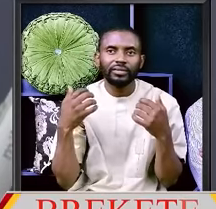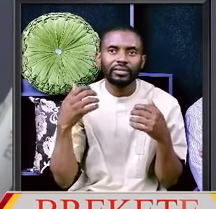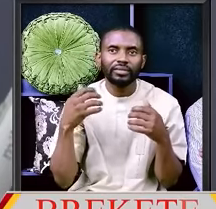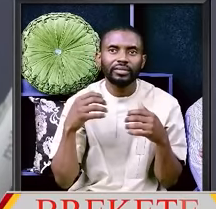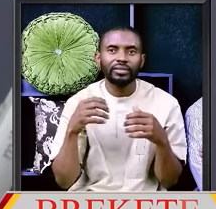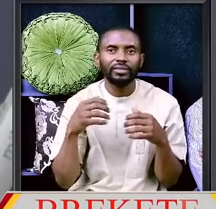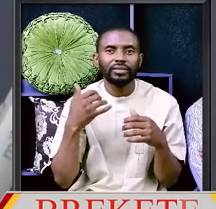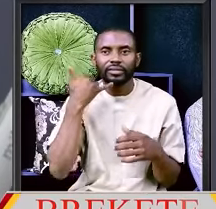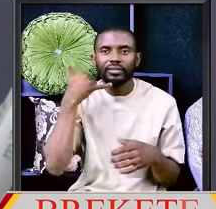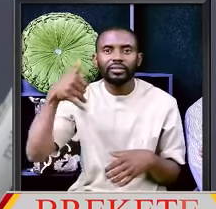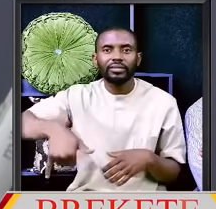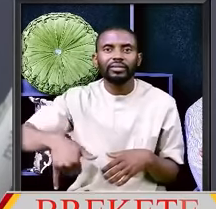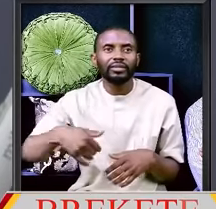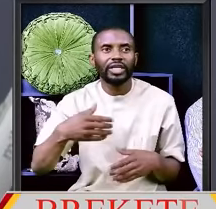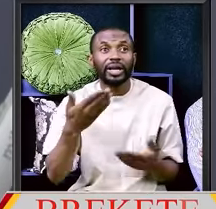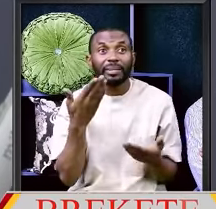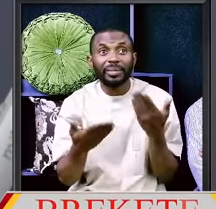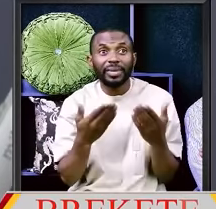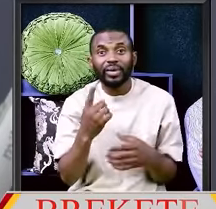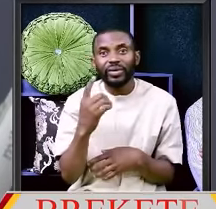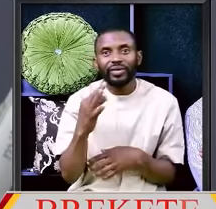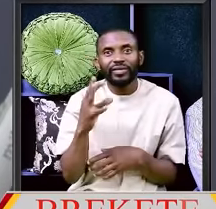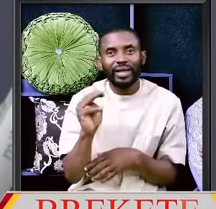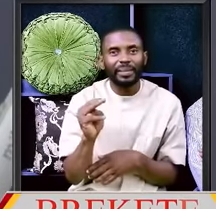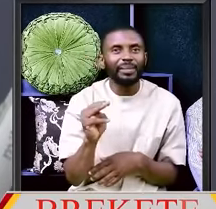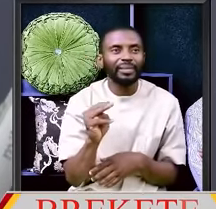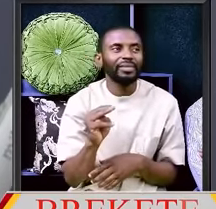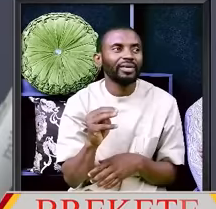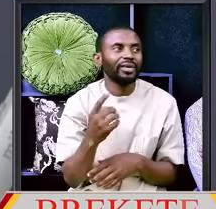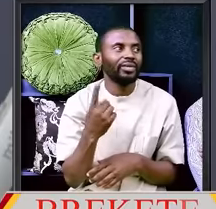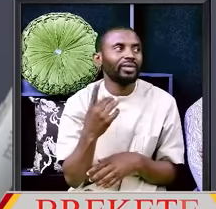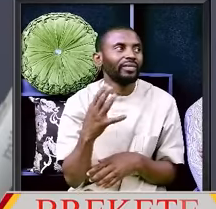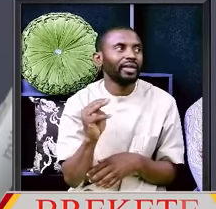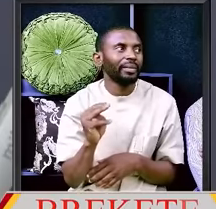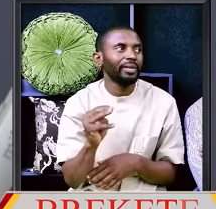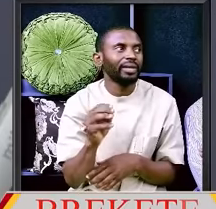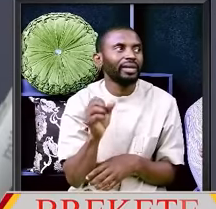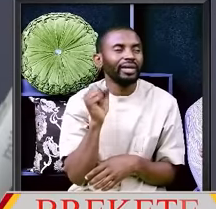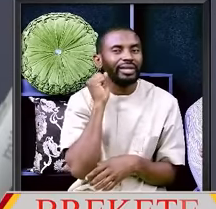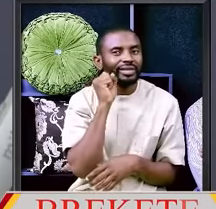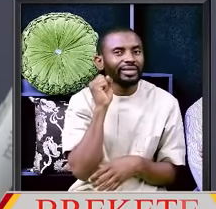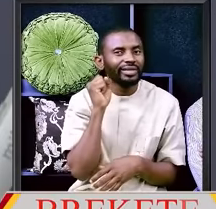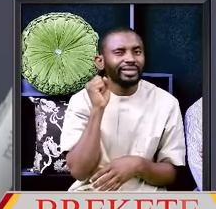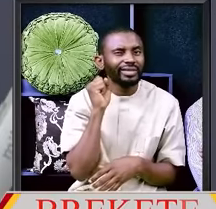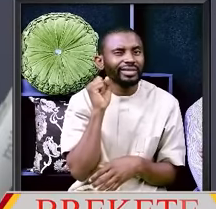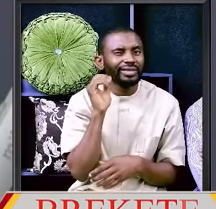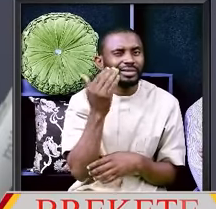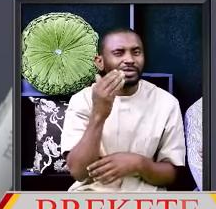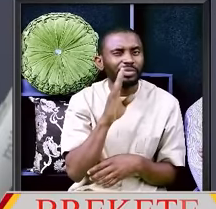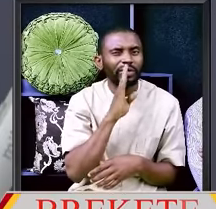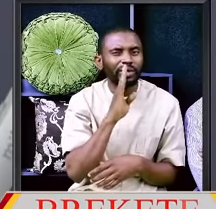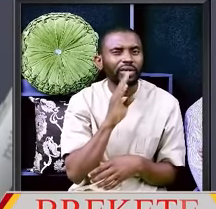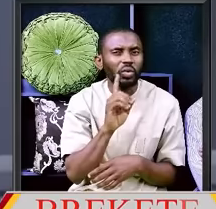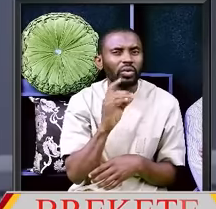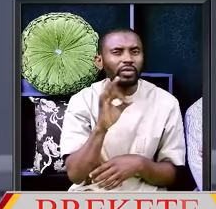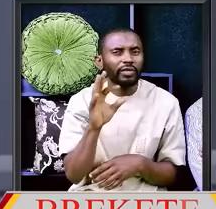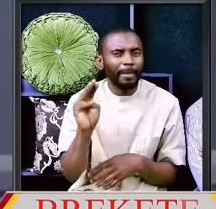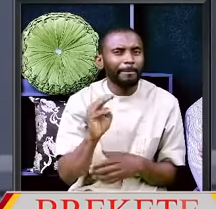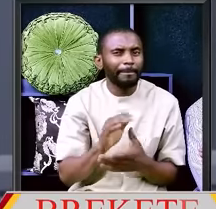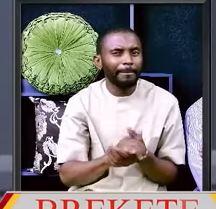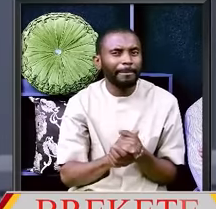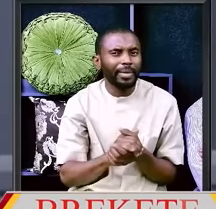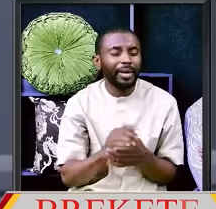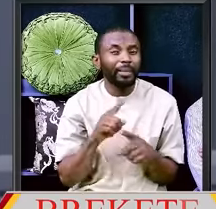It be like saying one of the people. She sounded it. She sounded it.